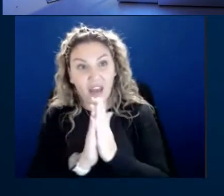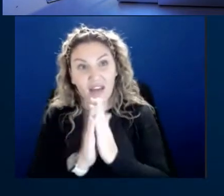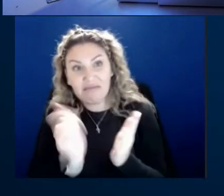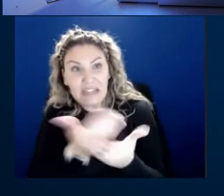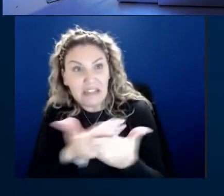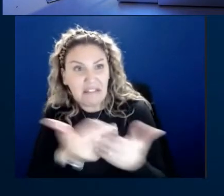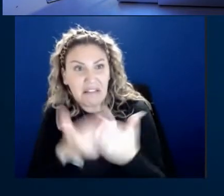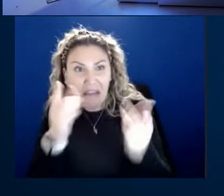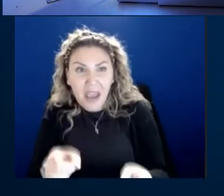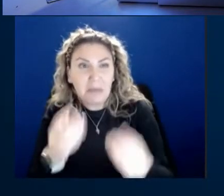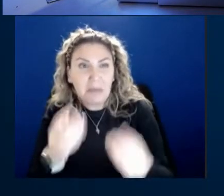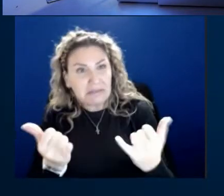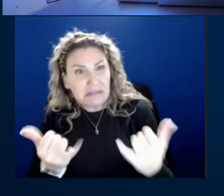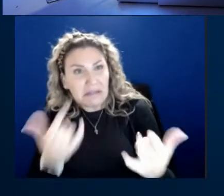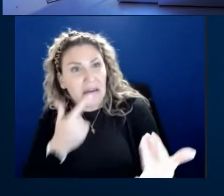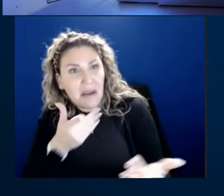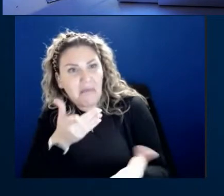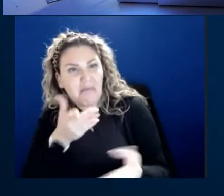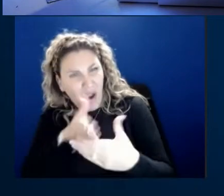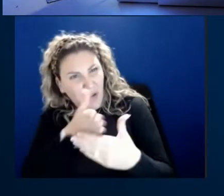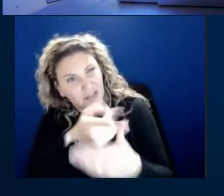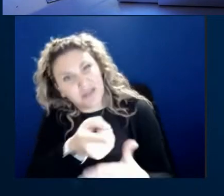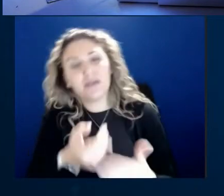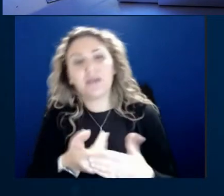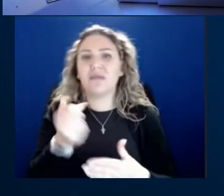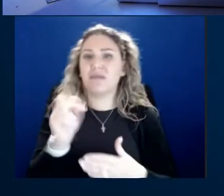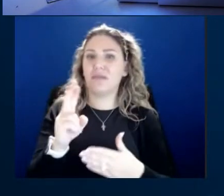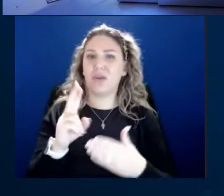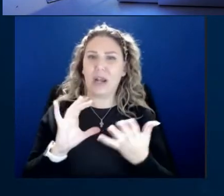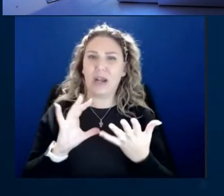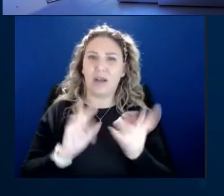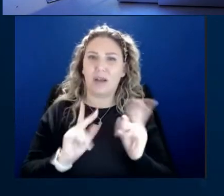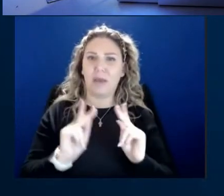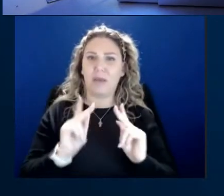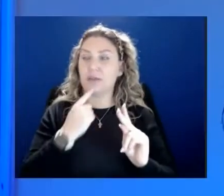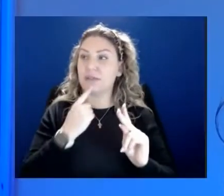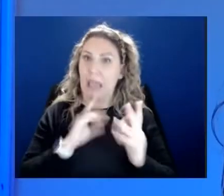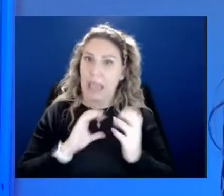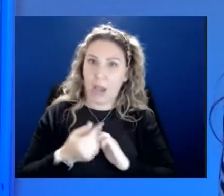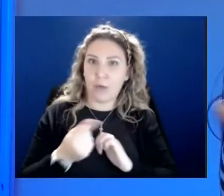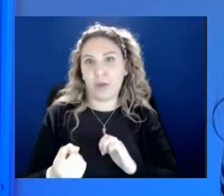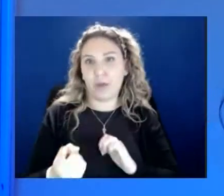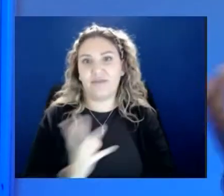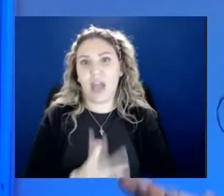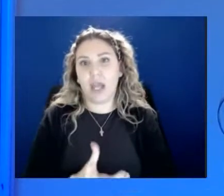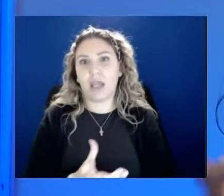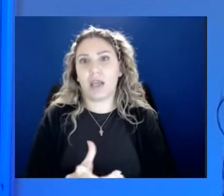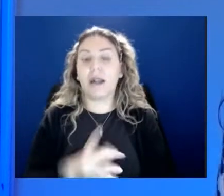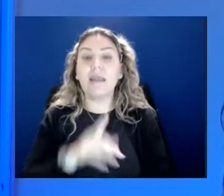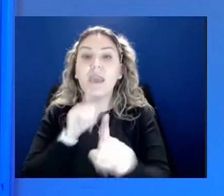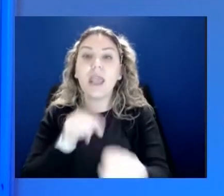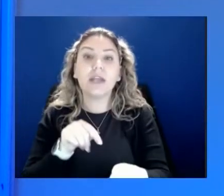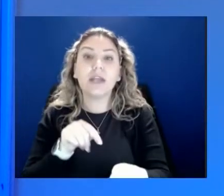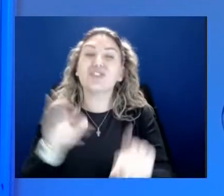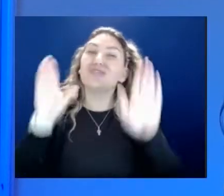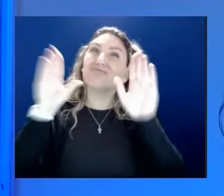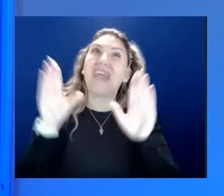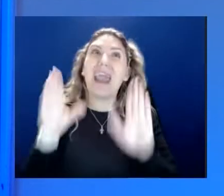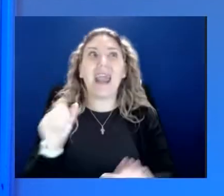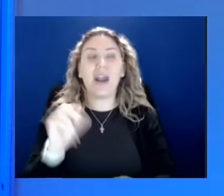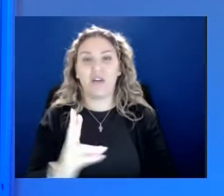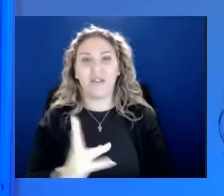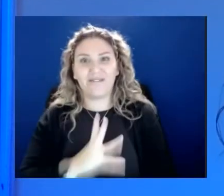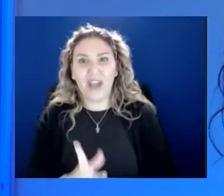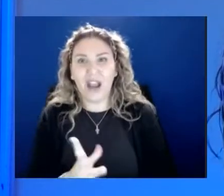socially acceptable. I mean, right, when people say, how are you, we've all learned that the answer is great or fine. And so to model that